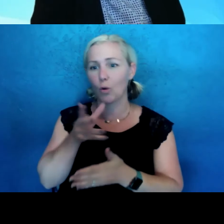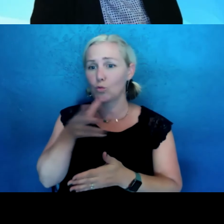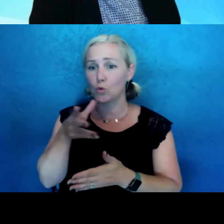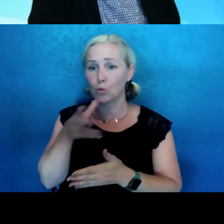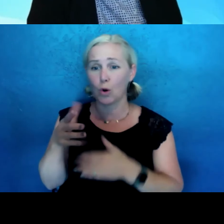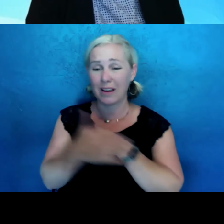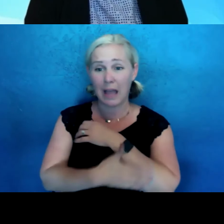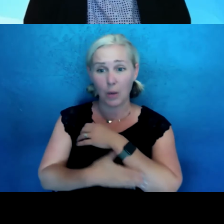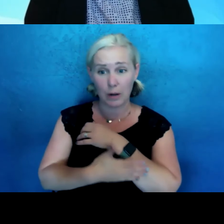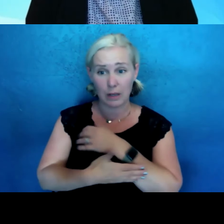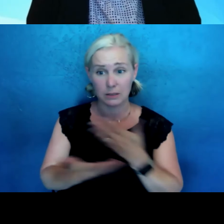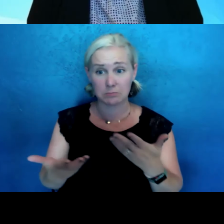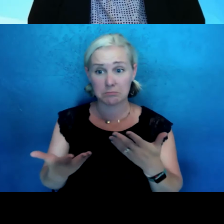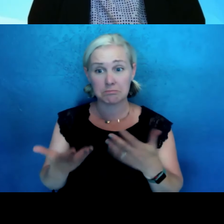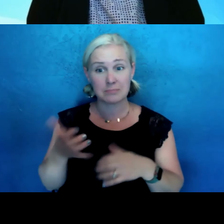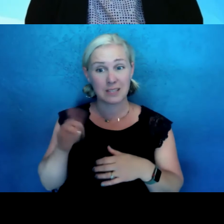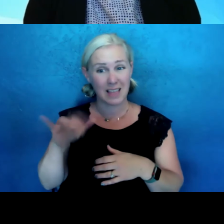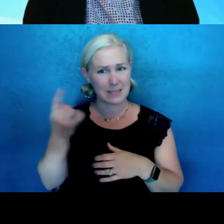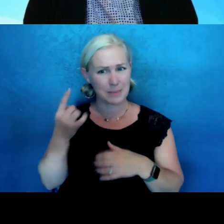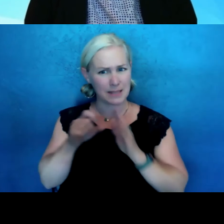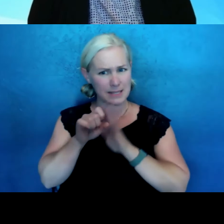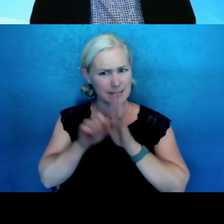that the state is looking at?